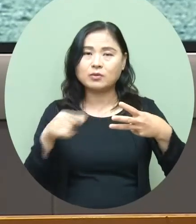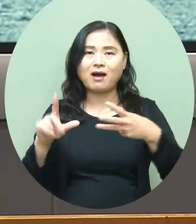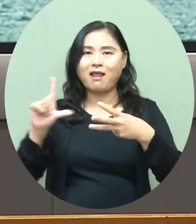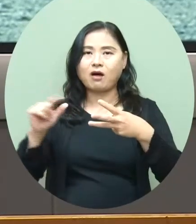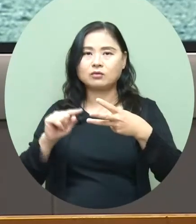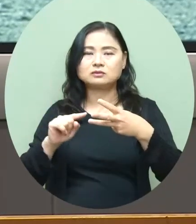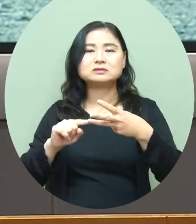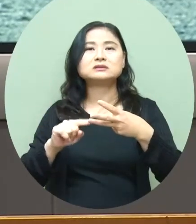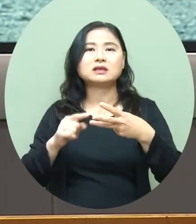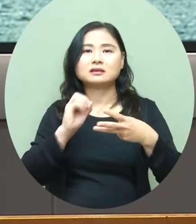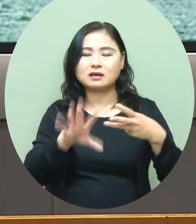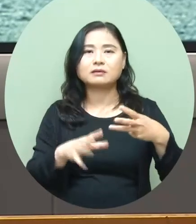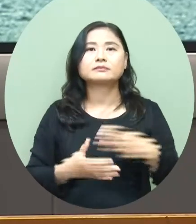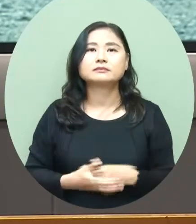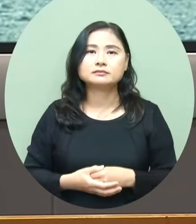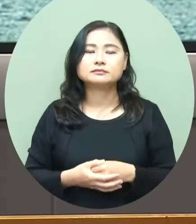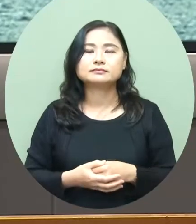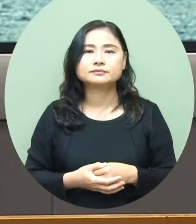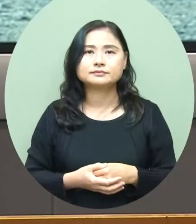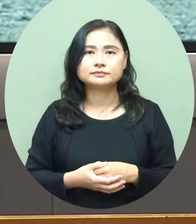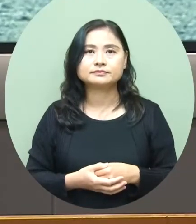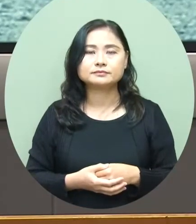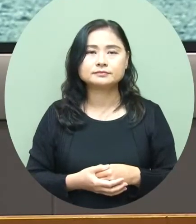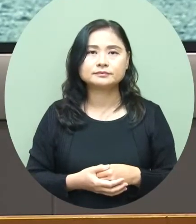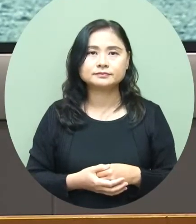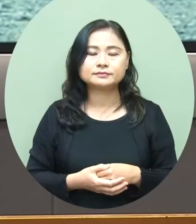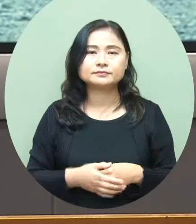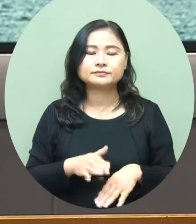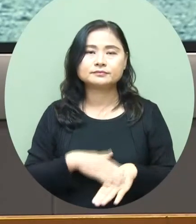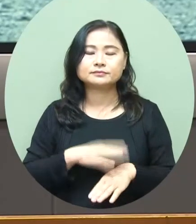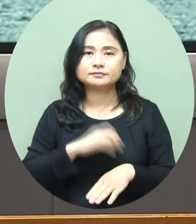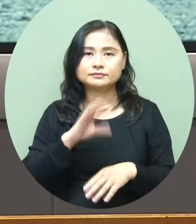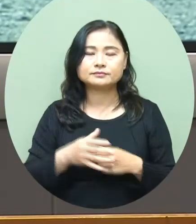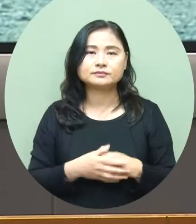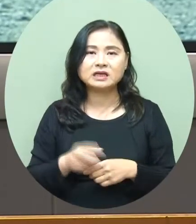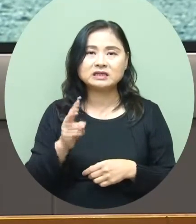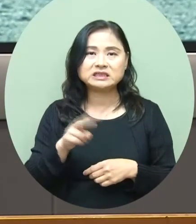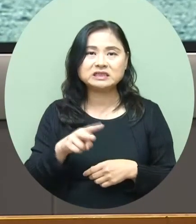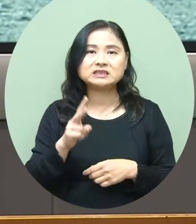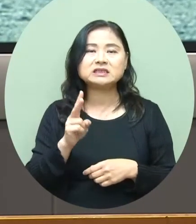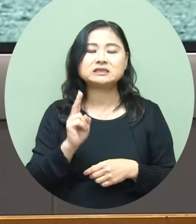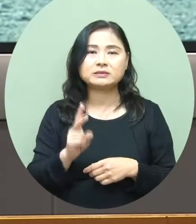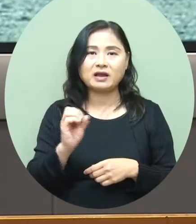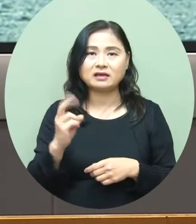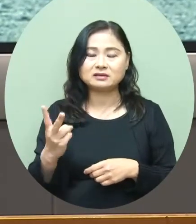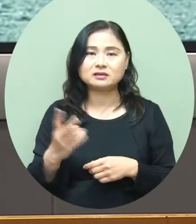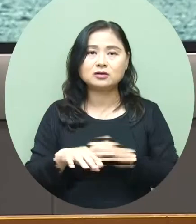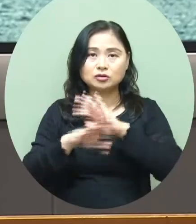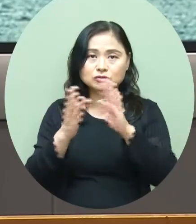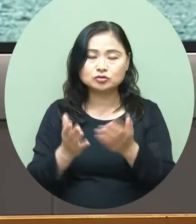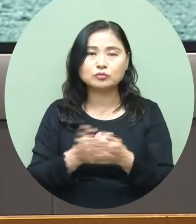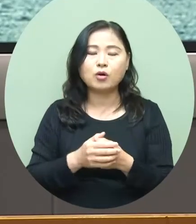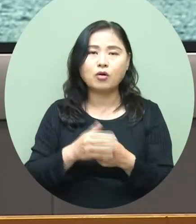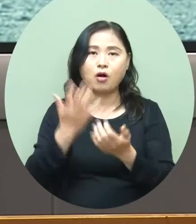I'll take the first 2 questions, and perhaps Dr. Lau could answer the third one. The